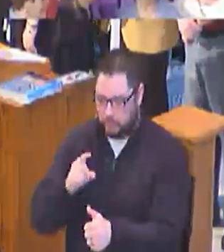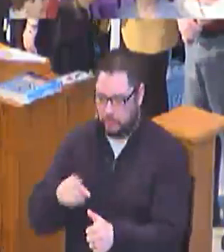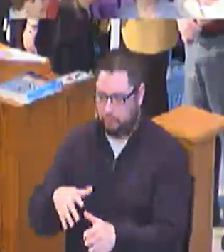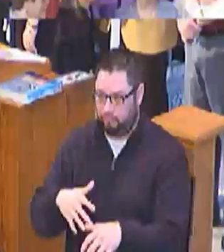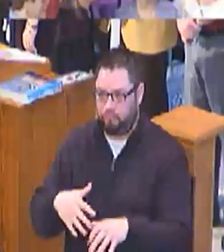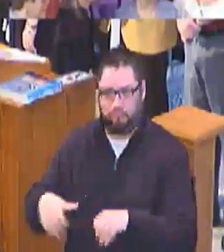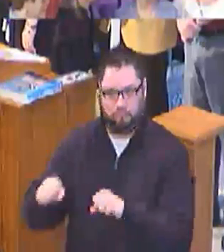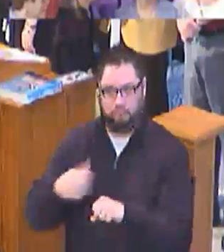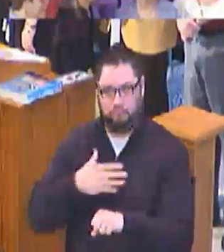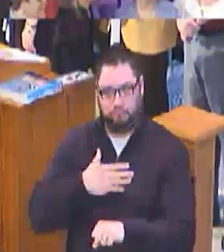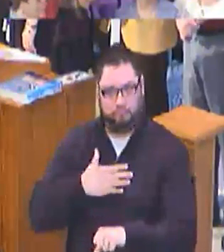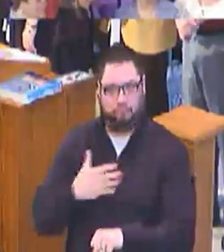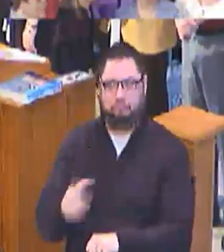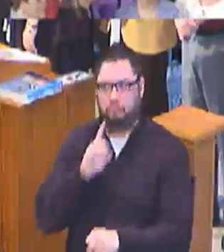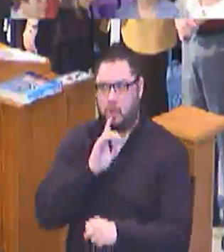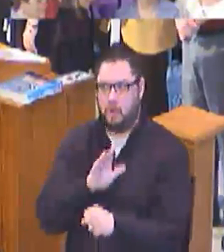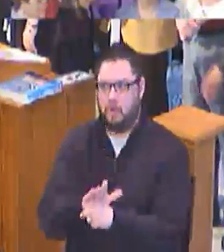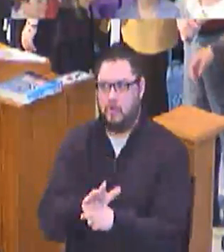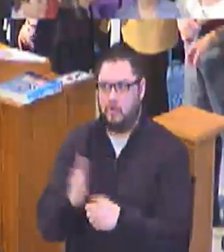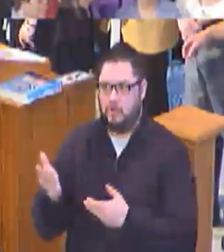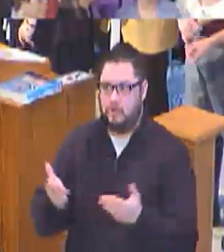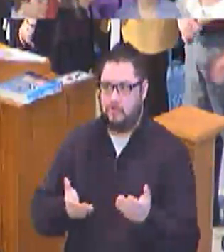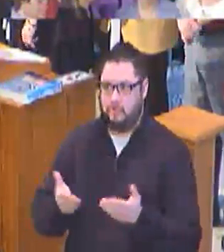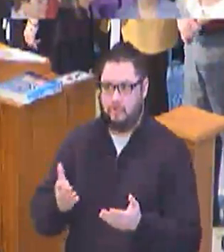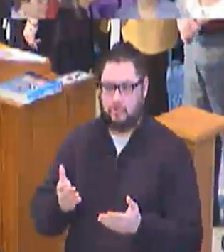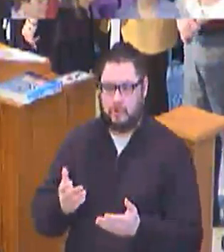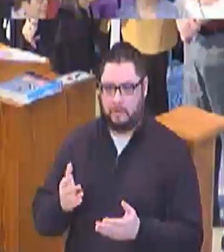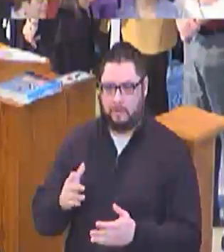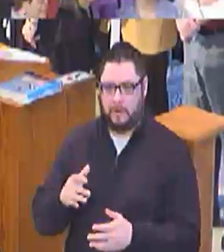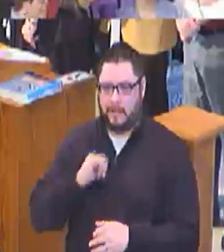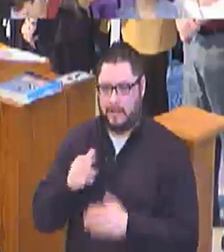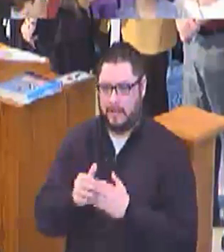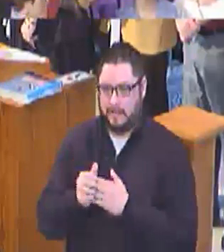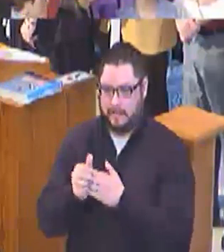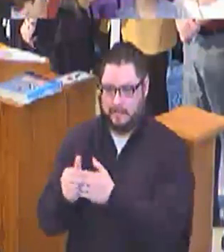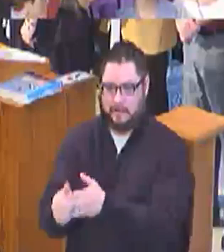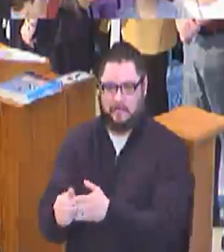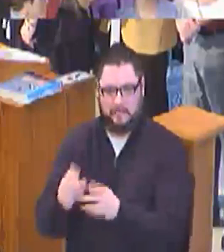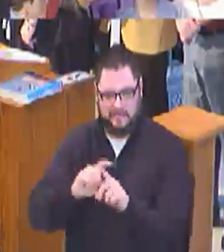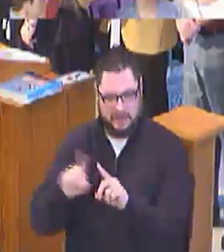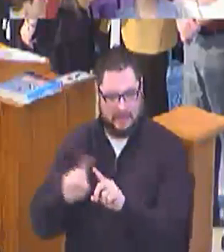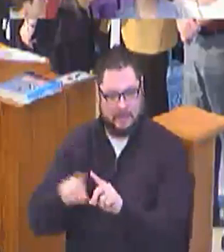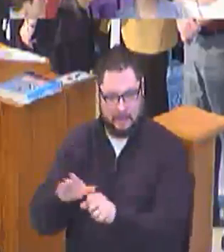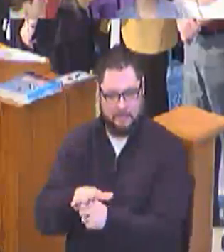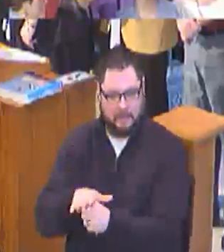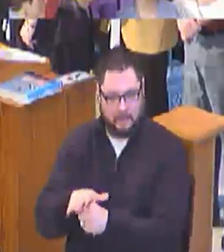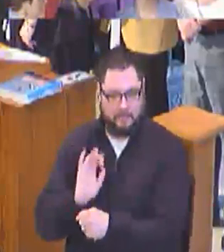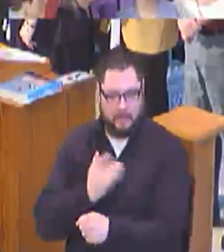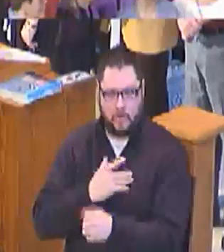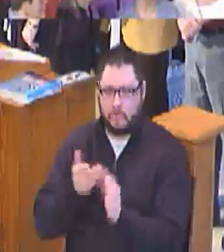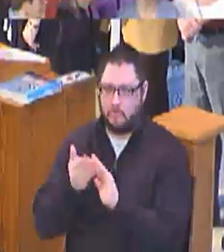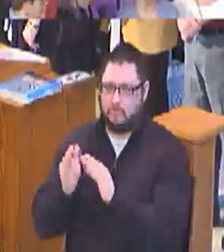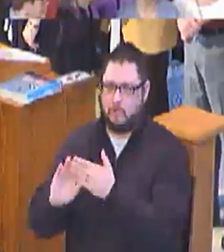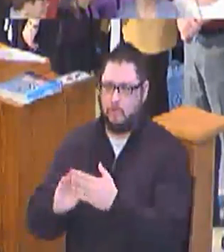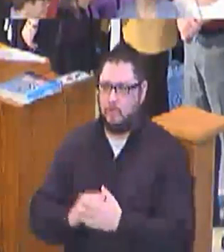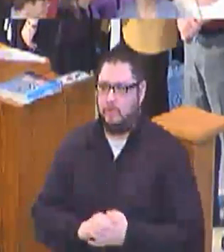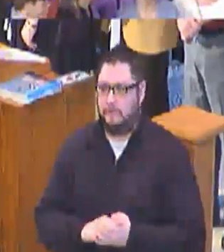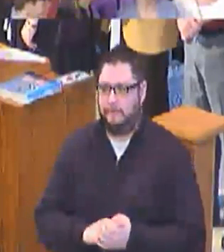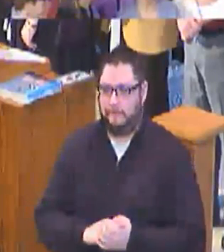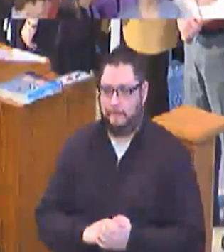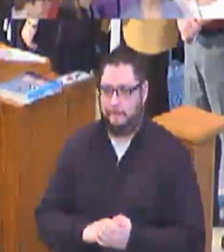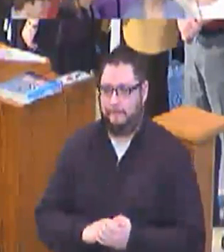and made a commitment to serve in leadership of various areas of our community.